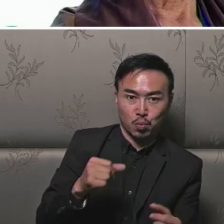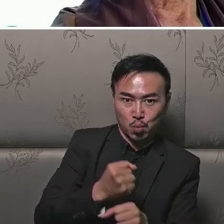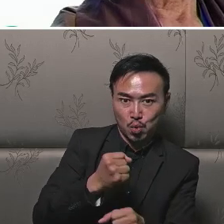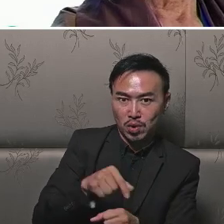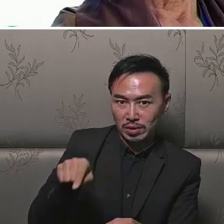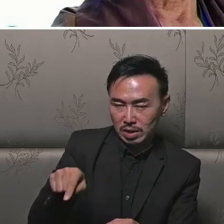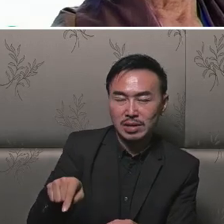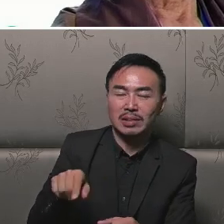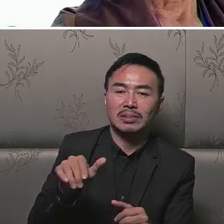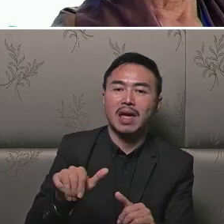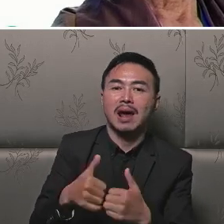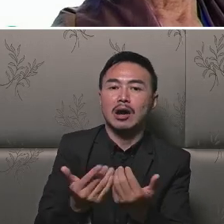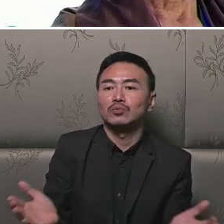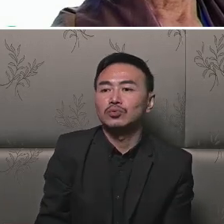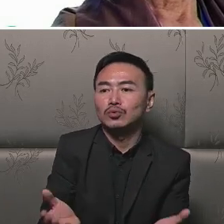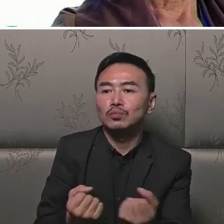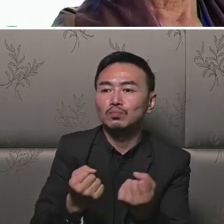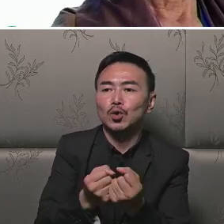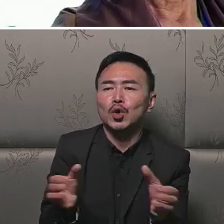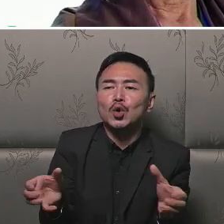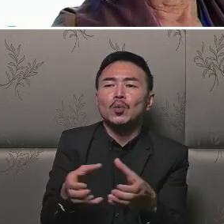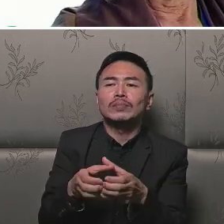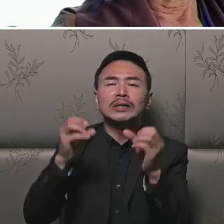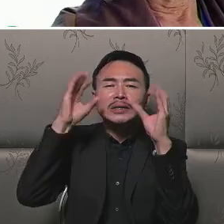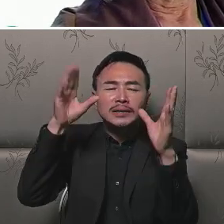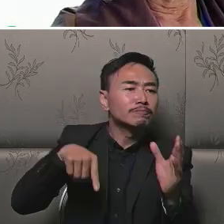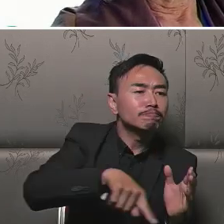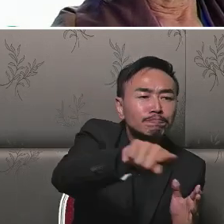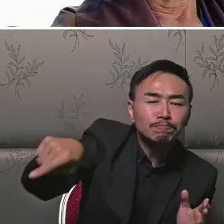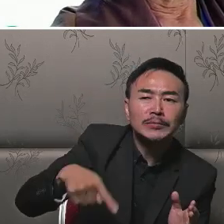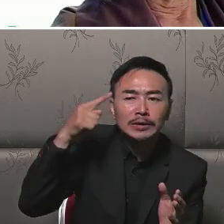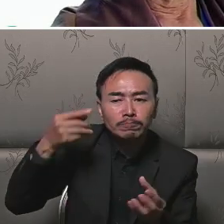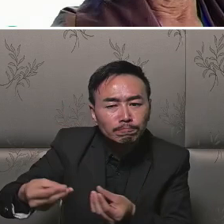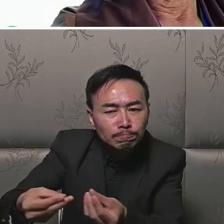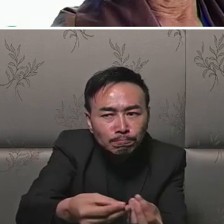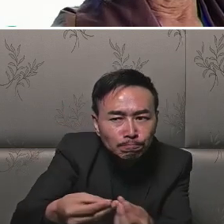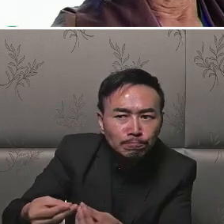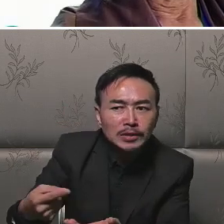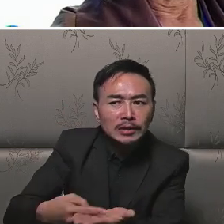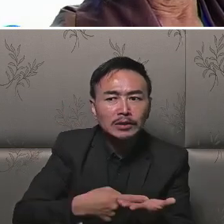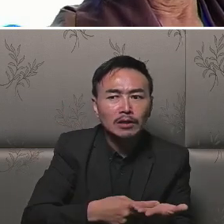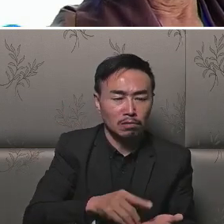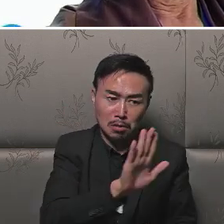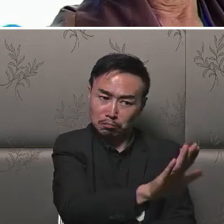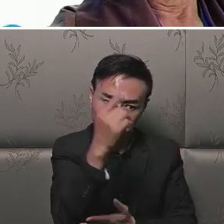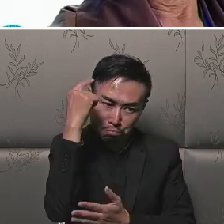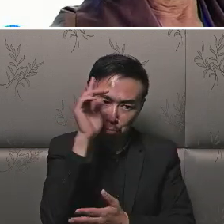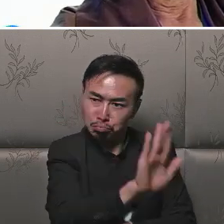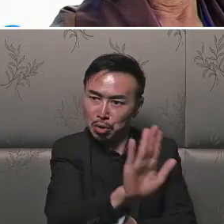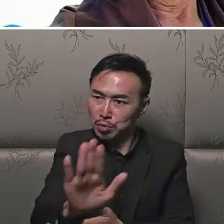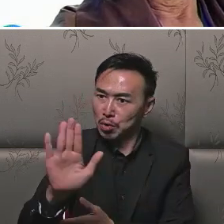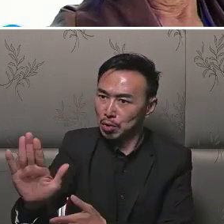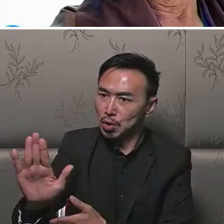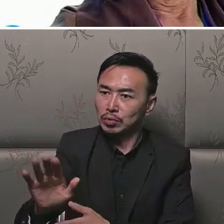strategies, and activities that would energize and synergize actions towards desired results. If we're going